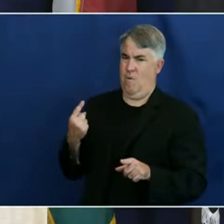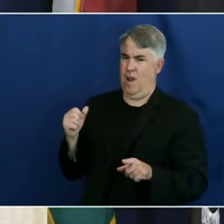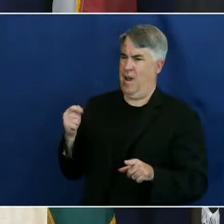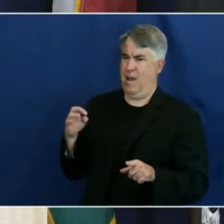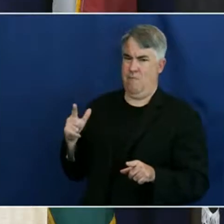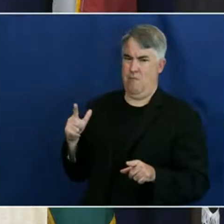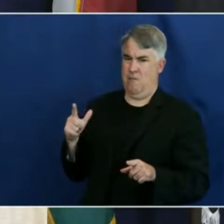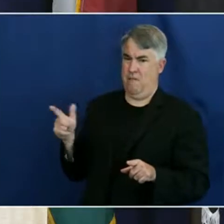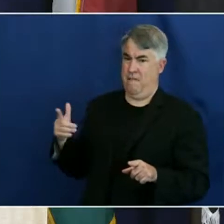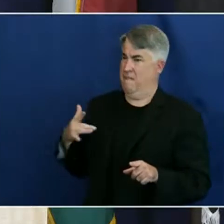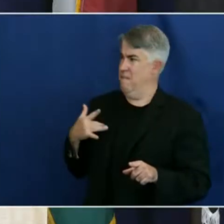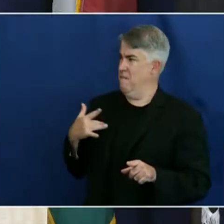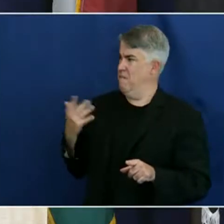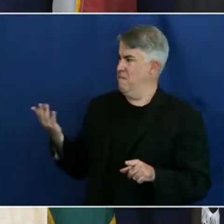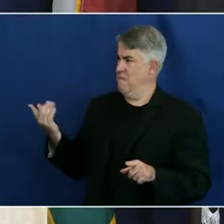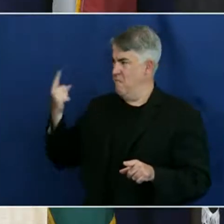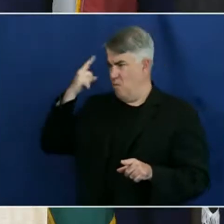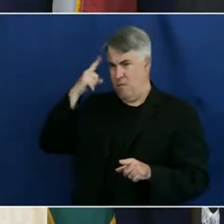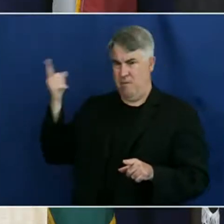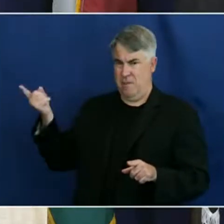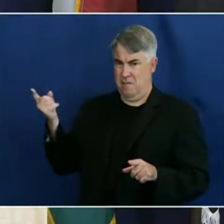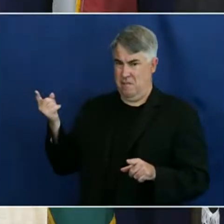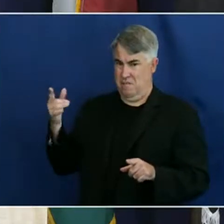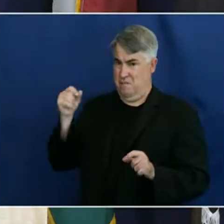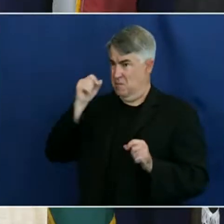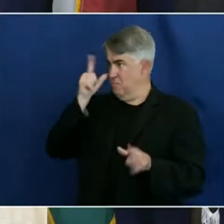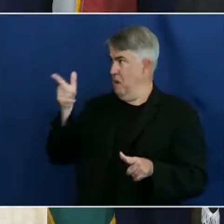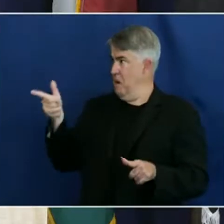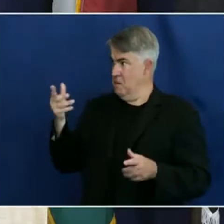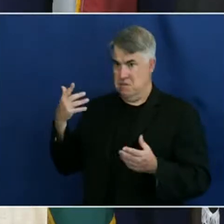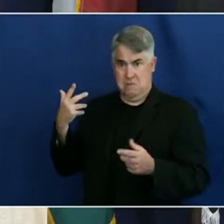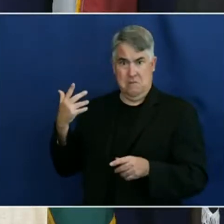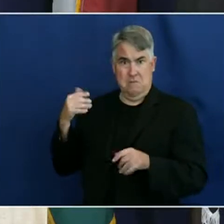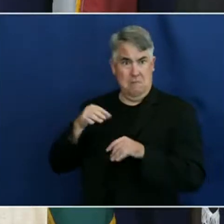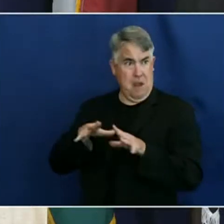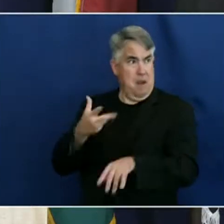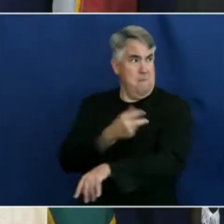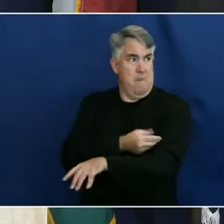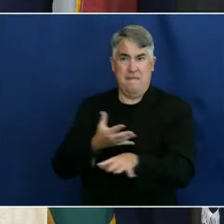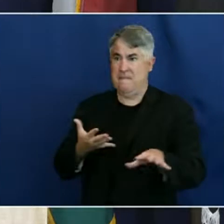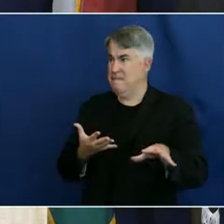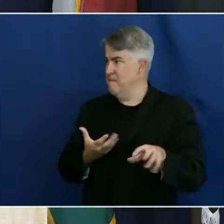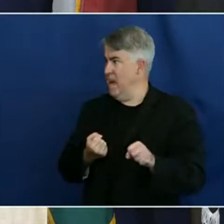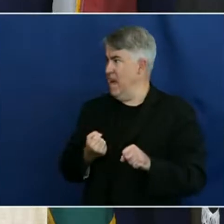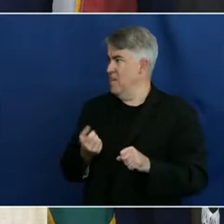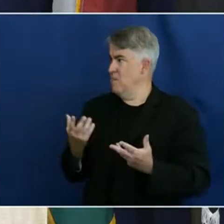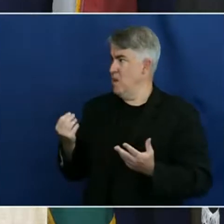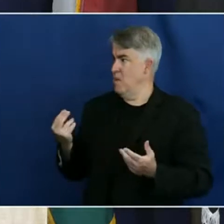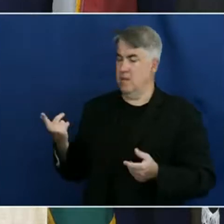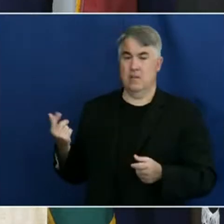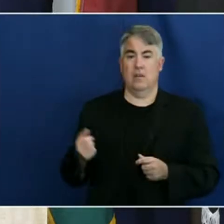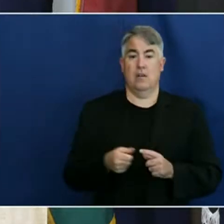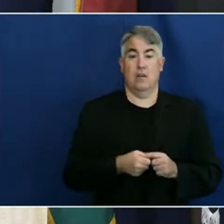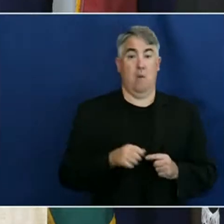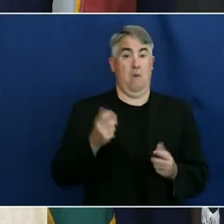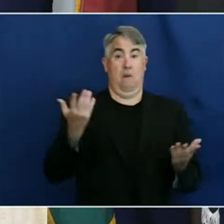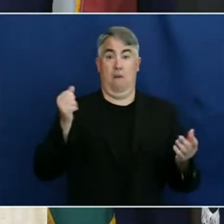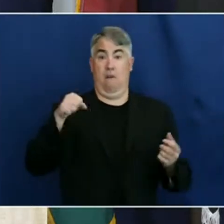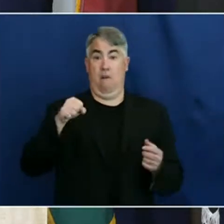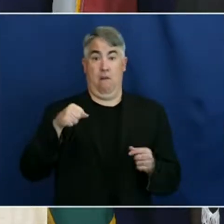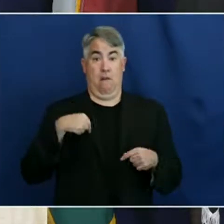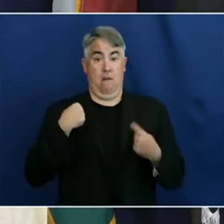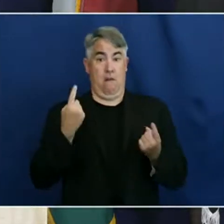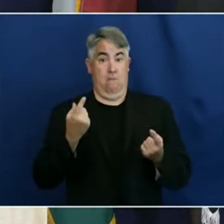of that? Are you surprised that we got this far this quickly? Well, the results are a tremendous